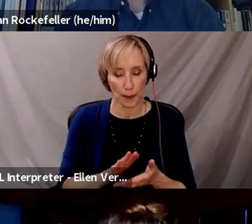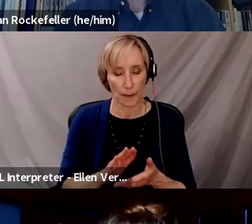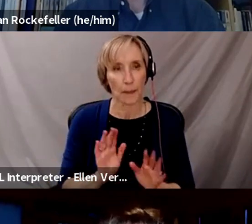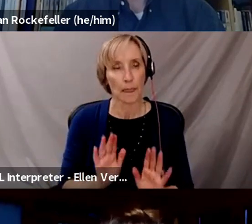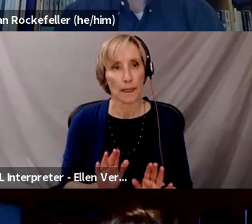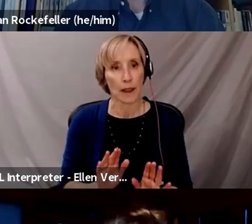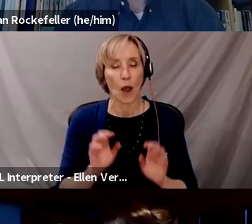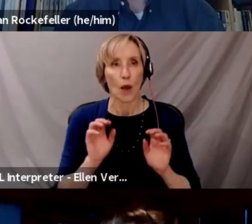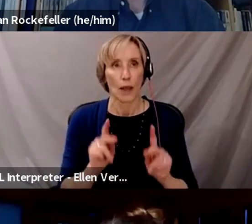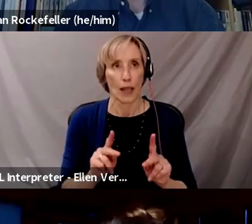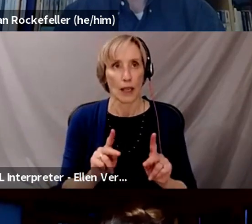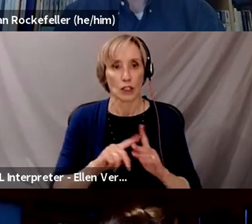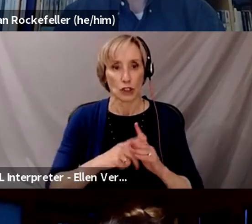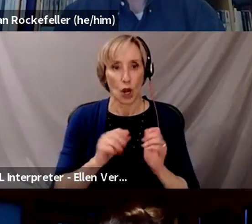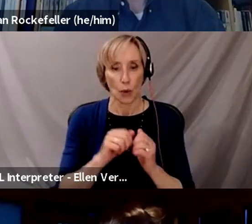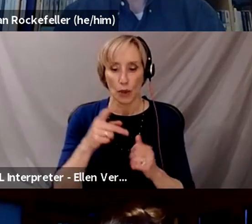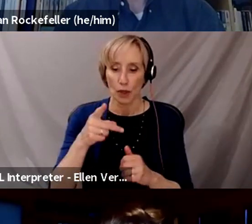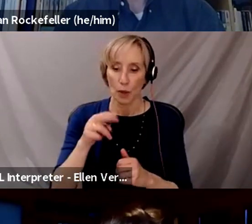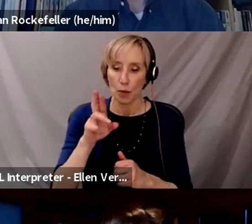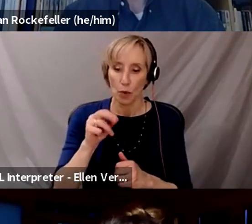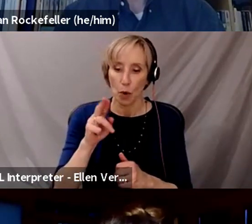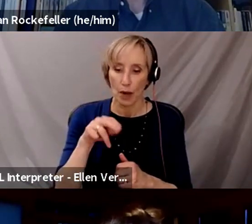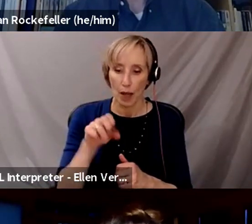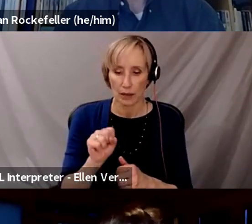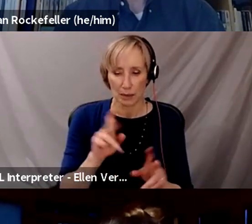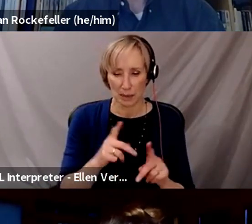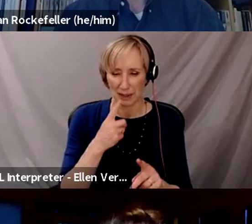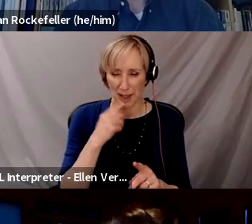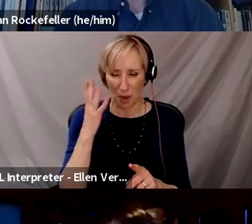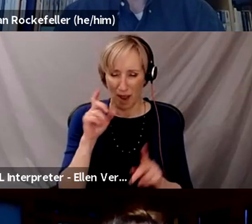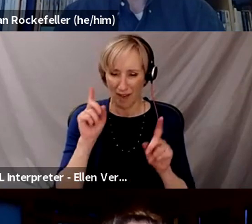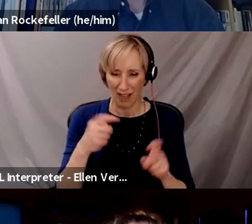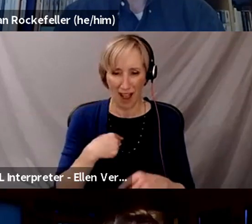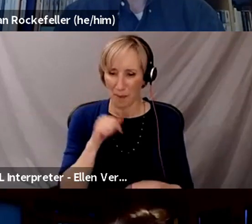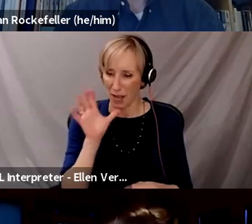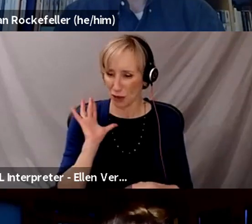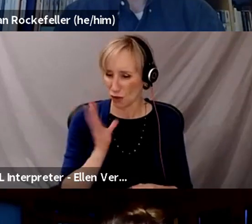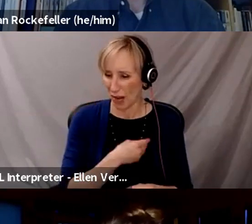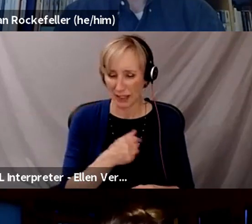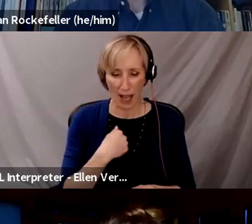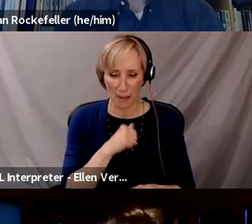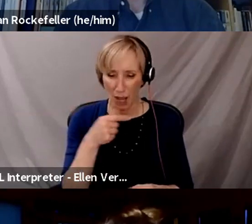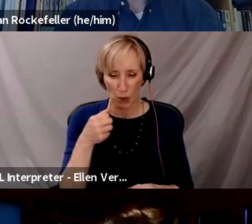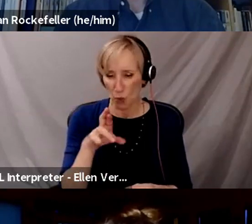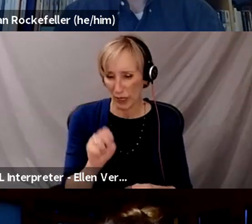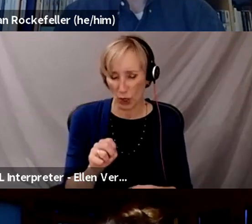think that when we, put up pronouns, it's like, why do I need to put up pronouns? I'm not trans, I'm not queer. Like what is it's